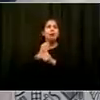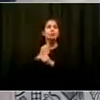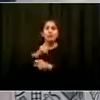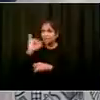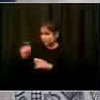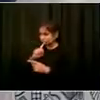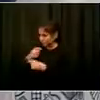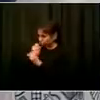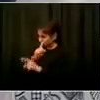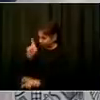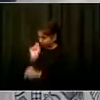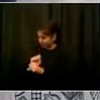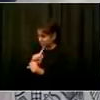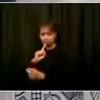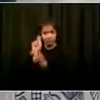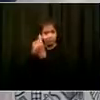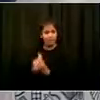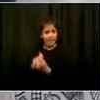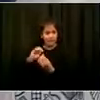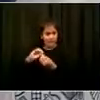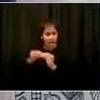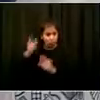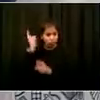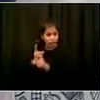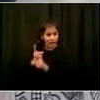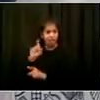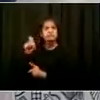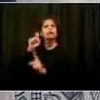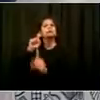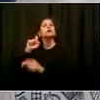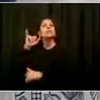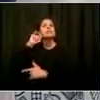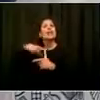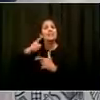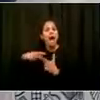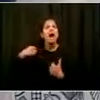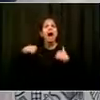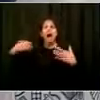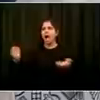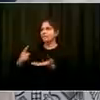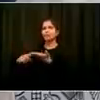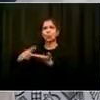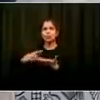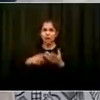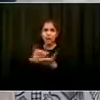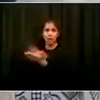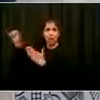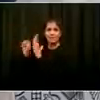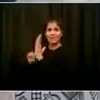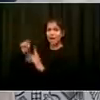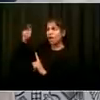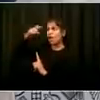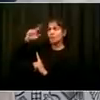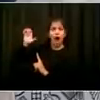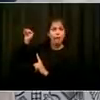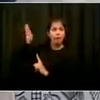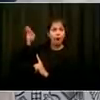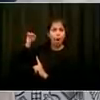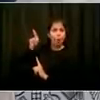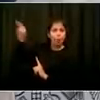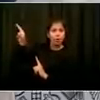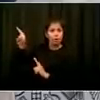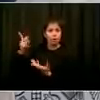And that, as I said, became not just a conversation about what happens next with the schools, but what would happen next with the whole city. And the governor and I talked